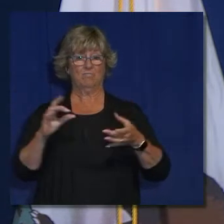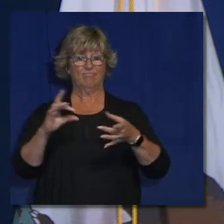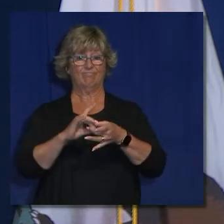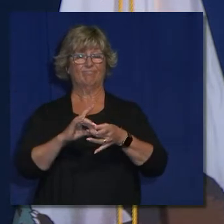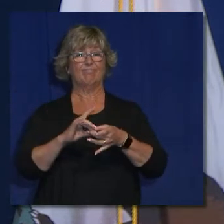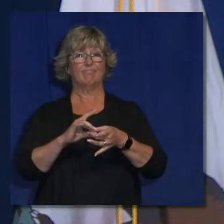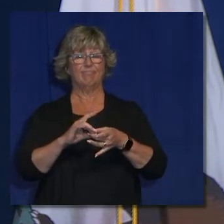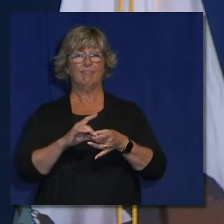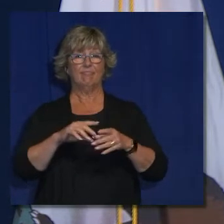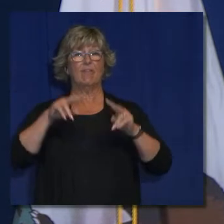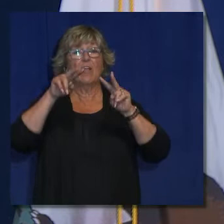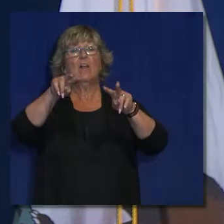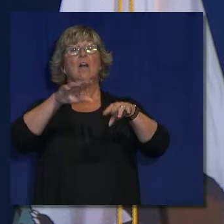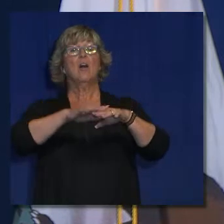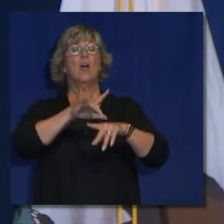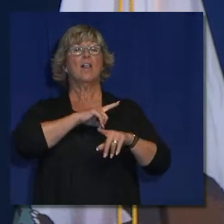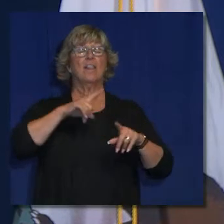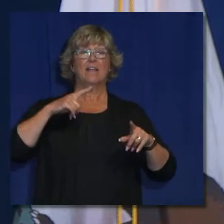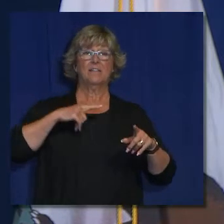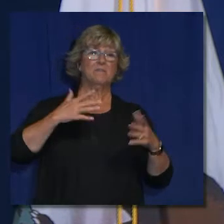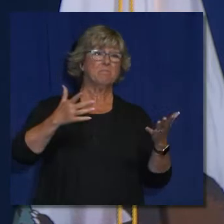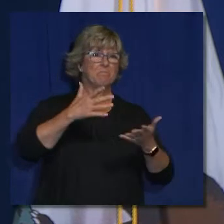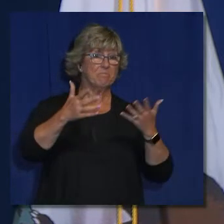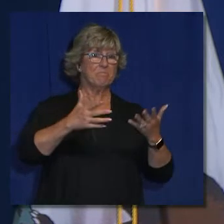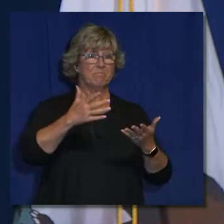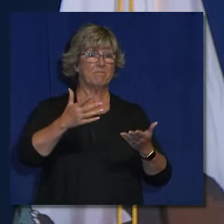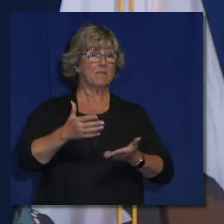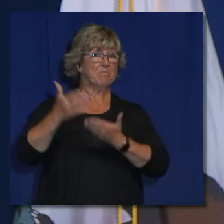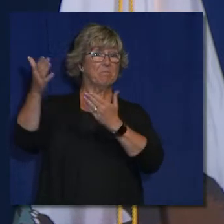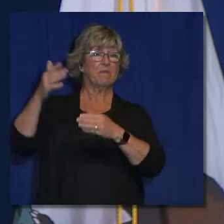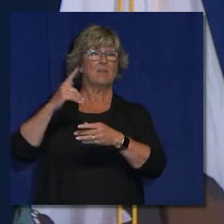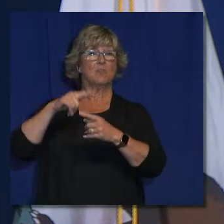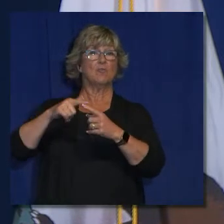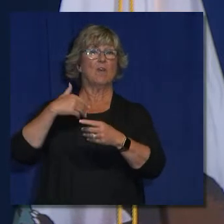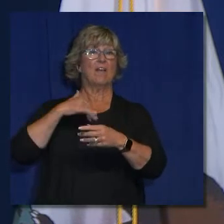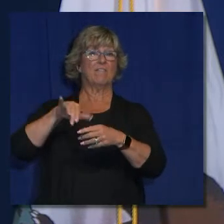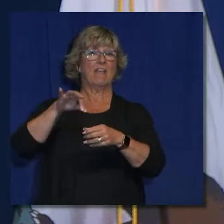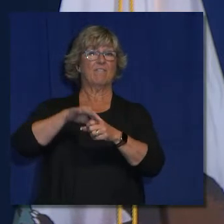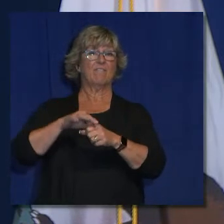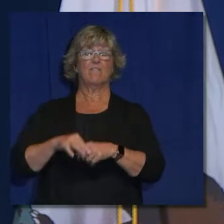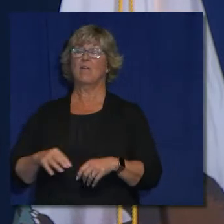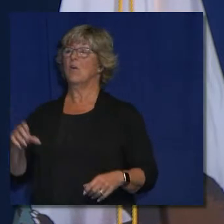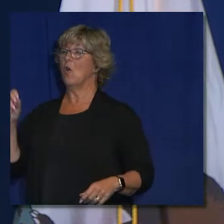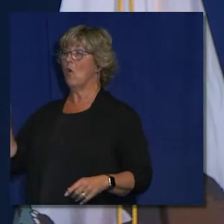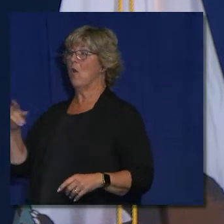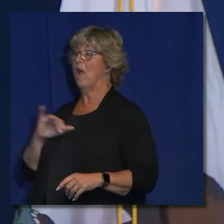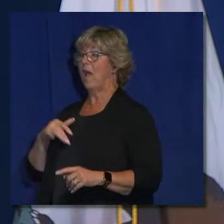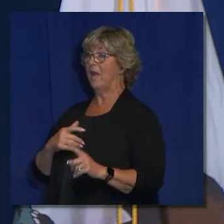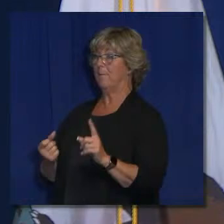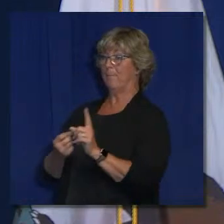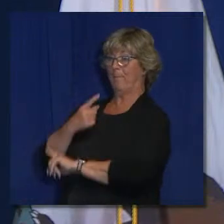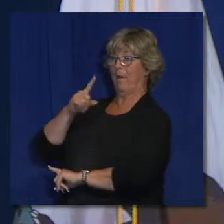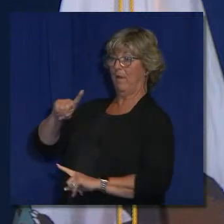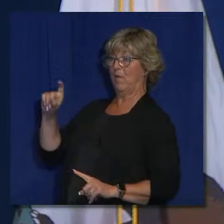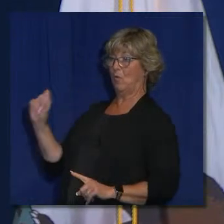with the legislature, get something on the ballot, and put that forward. Okay, now I have a totally off-topic question.